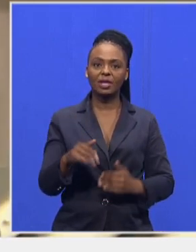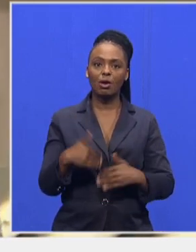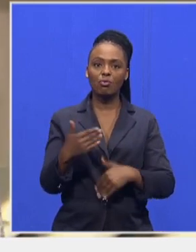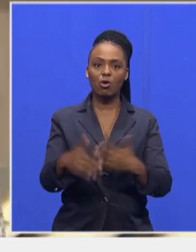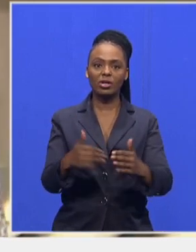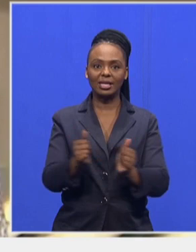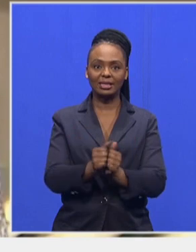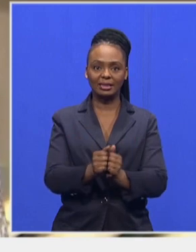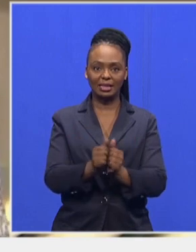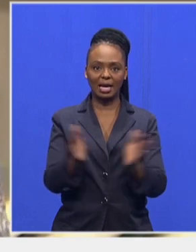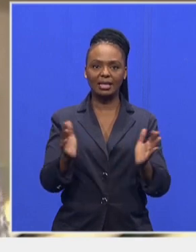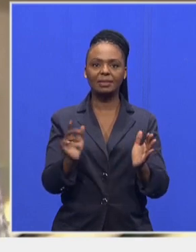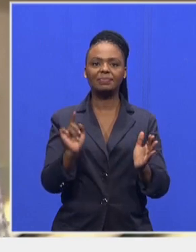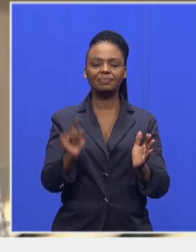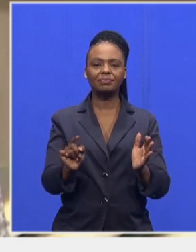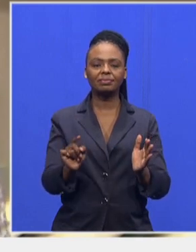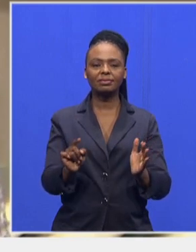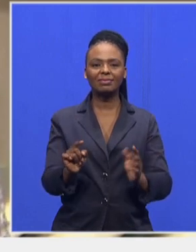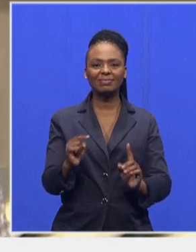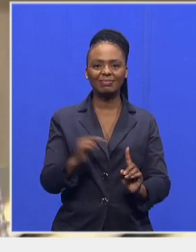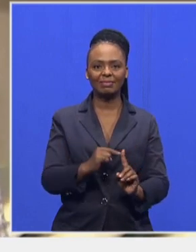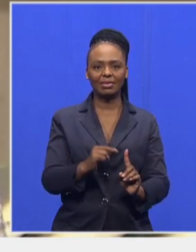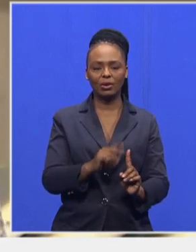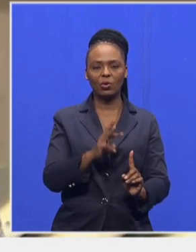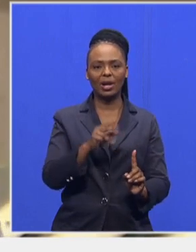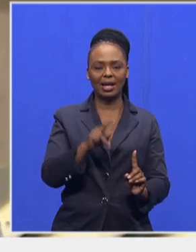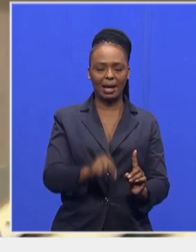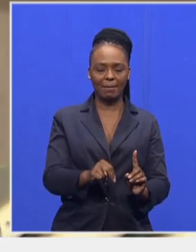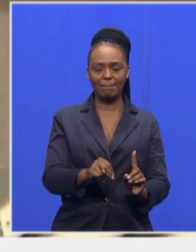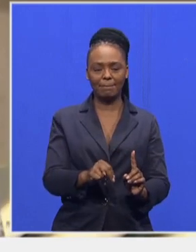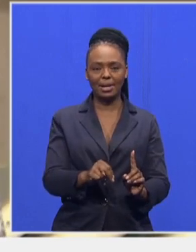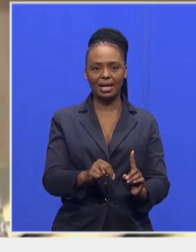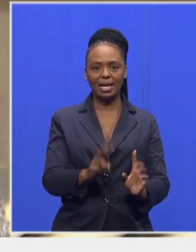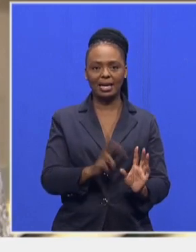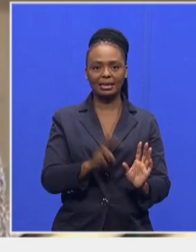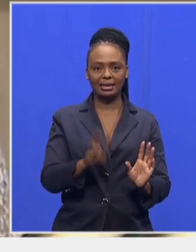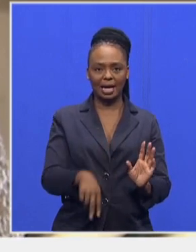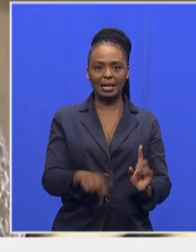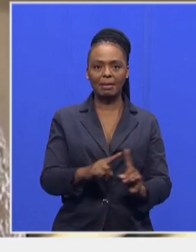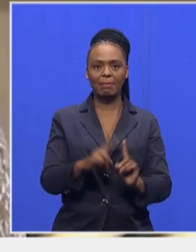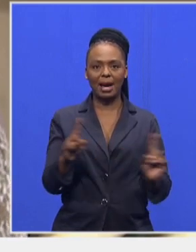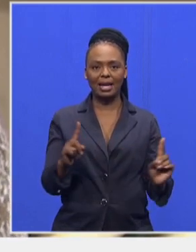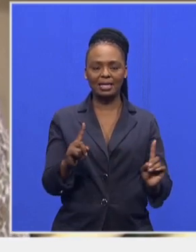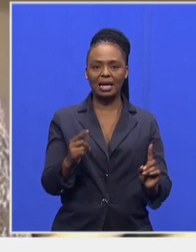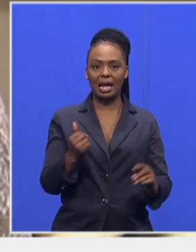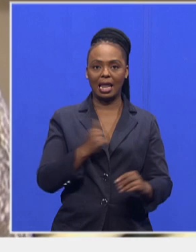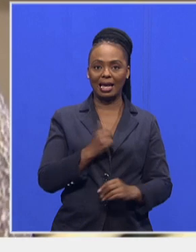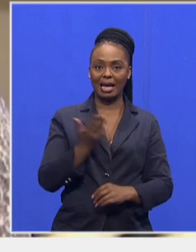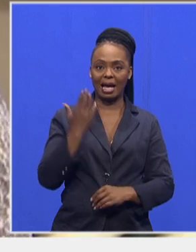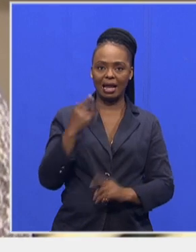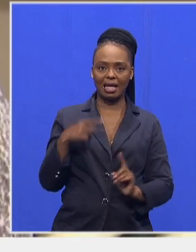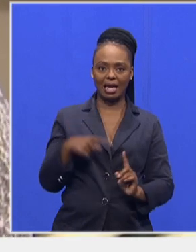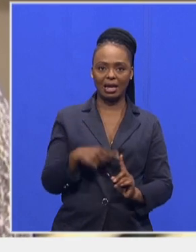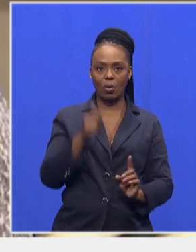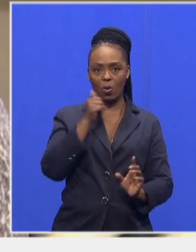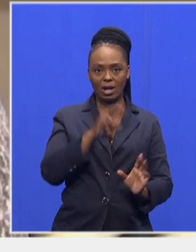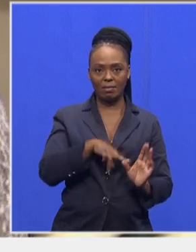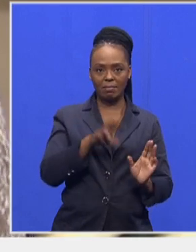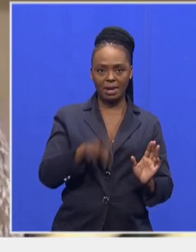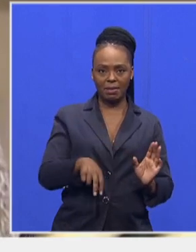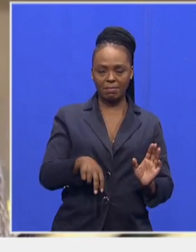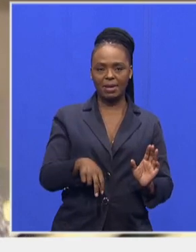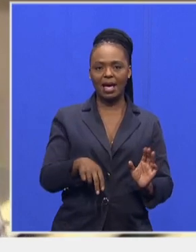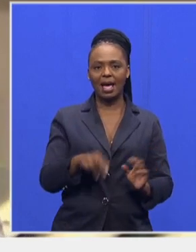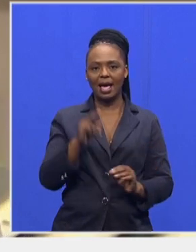started when Randall Williams resigned. At least then there was a speaker and it was easy to